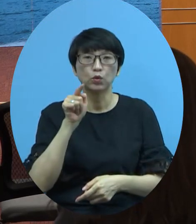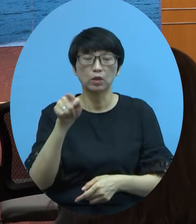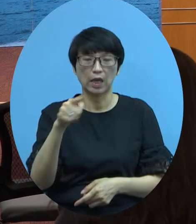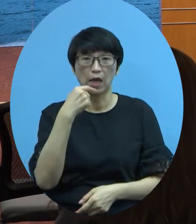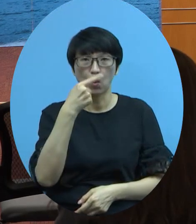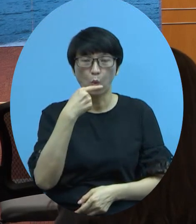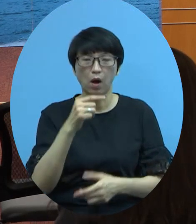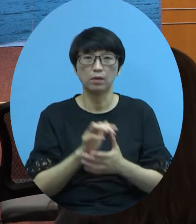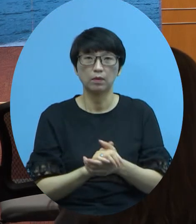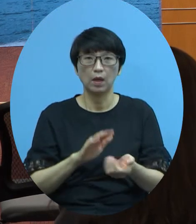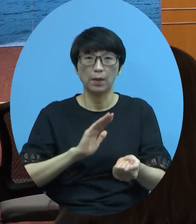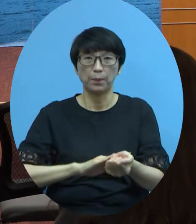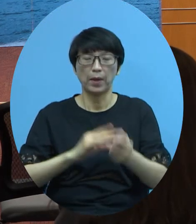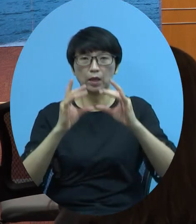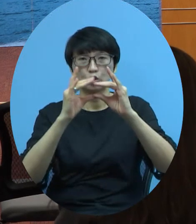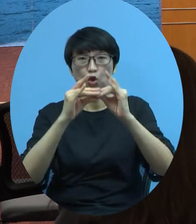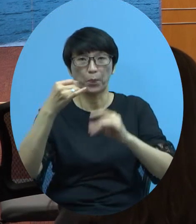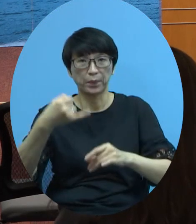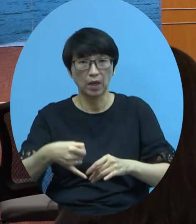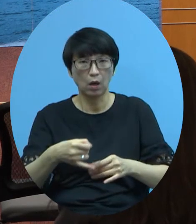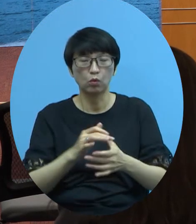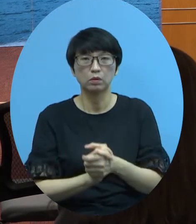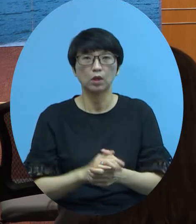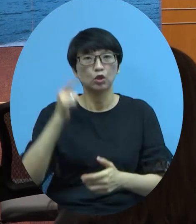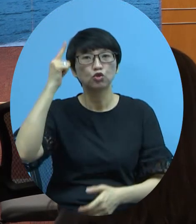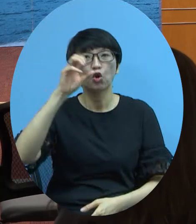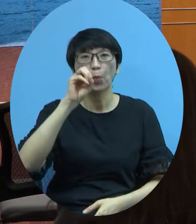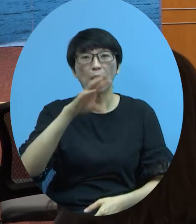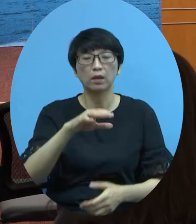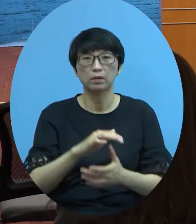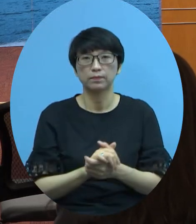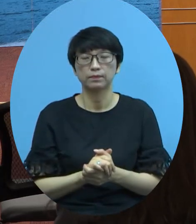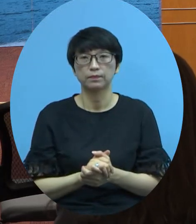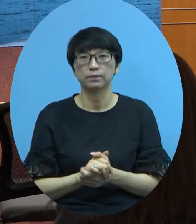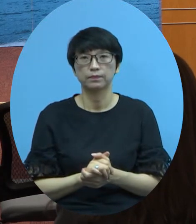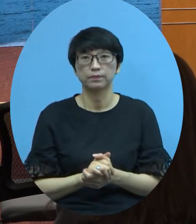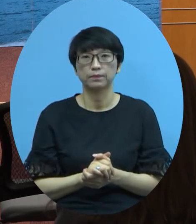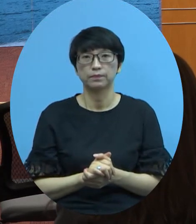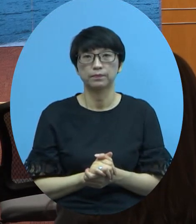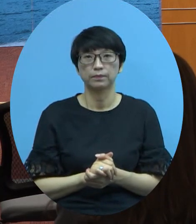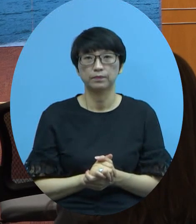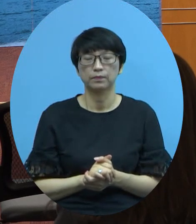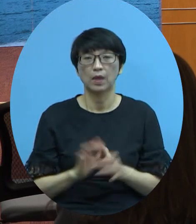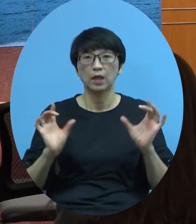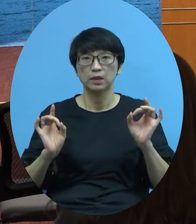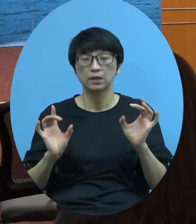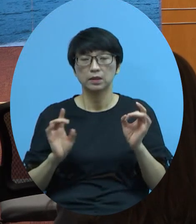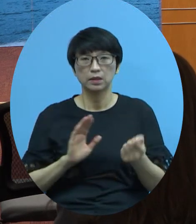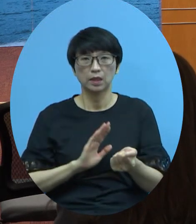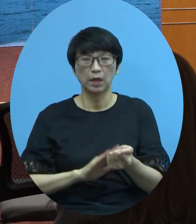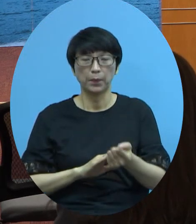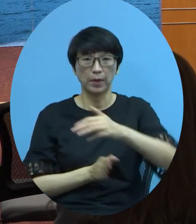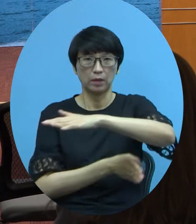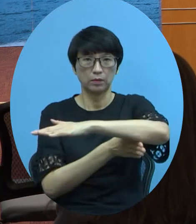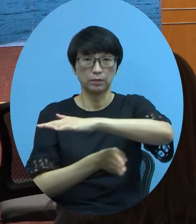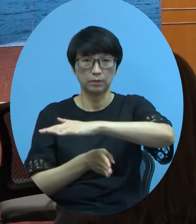beds, so I also want to ask about that there are some private wards, private beds that are being operated within public hospitals, for example,